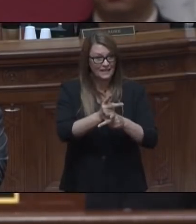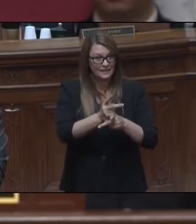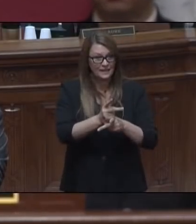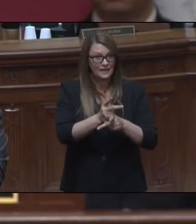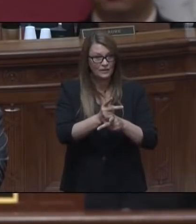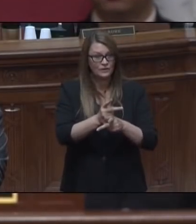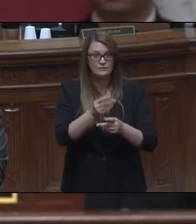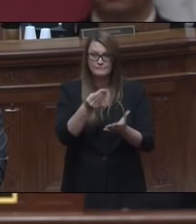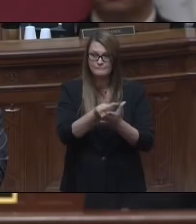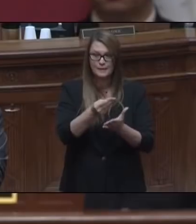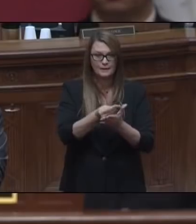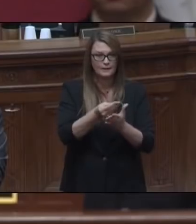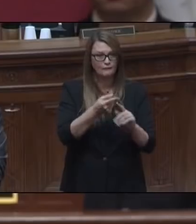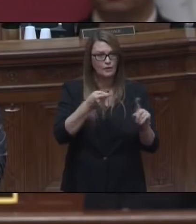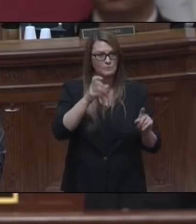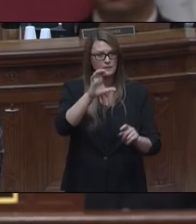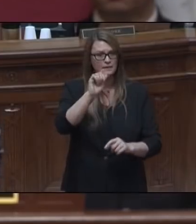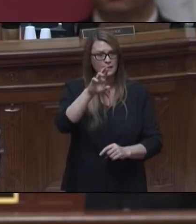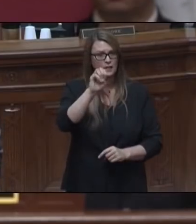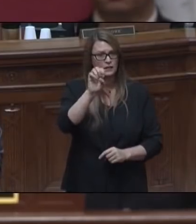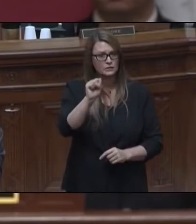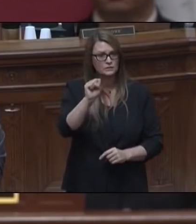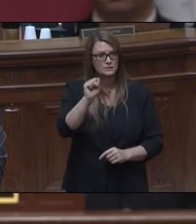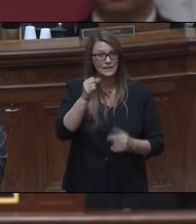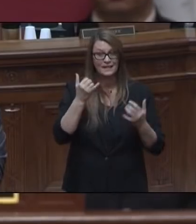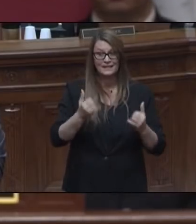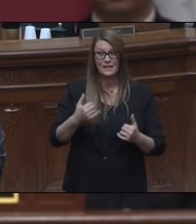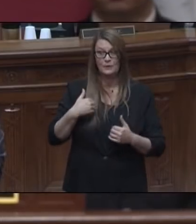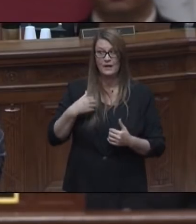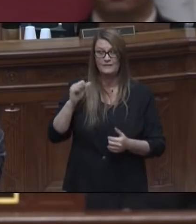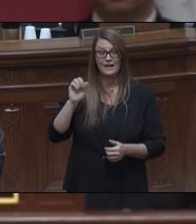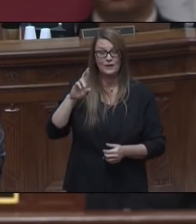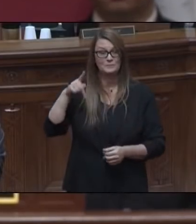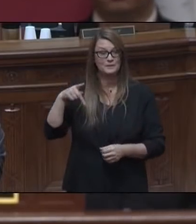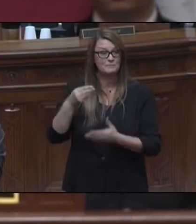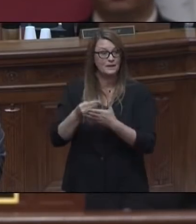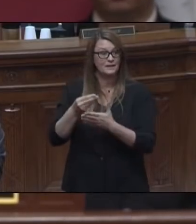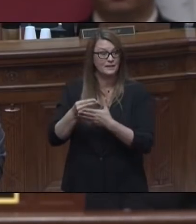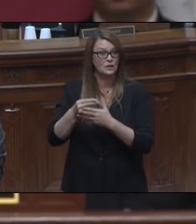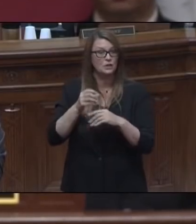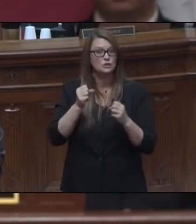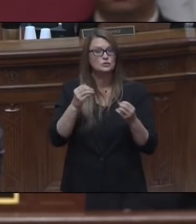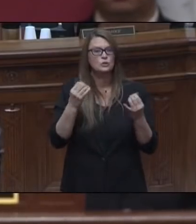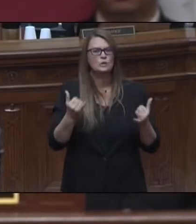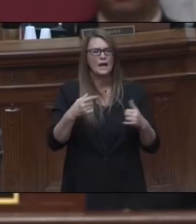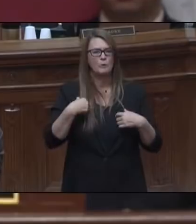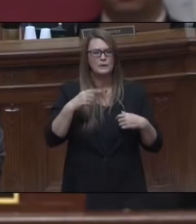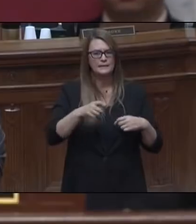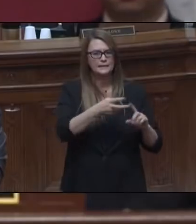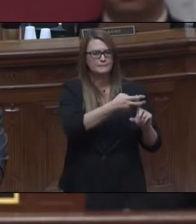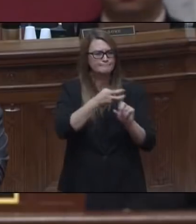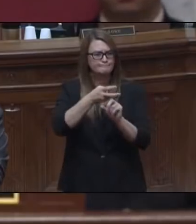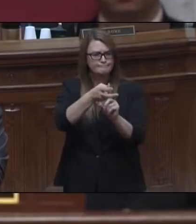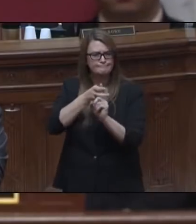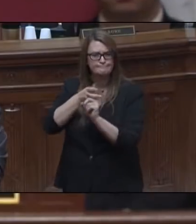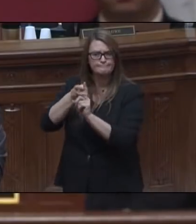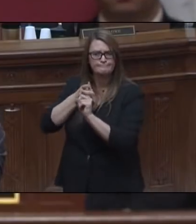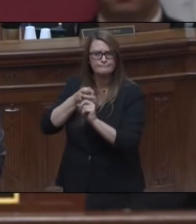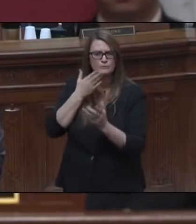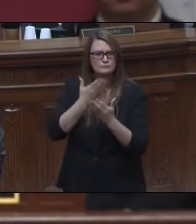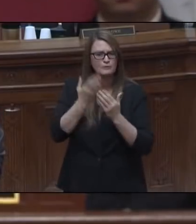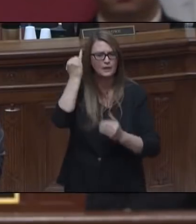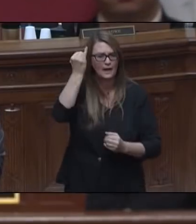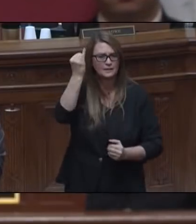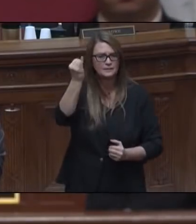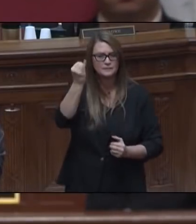the CARES money. Now we have the ARP money. We need to solicit all the good ideas. We need